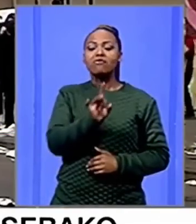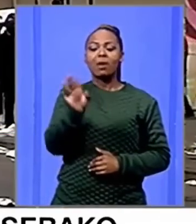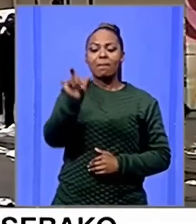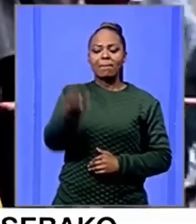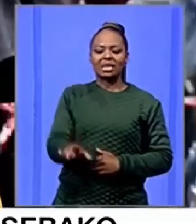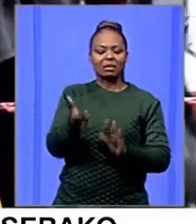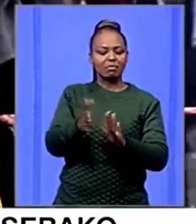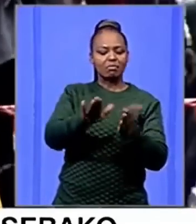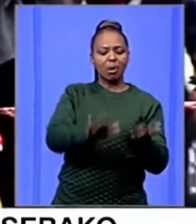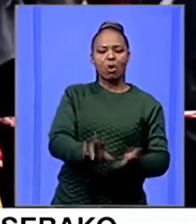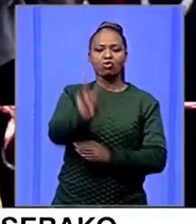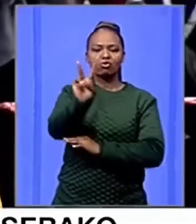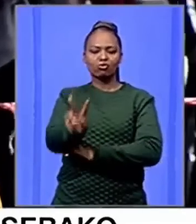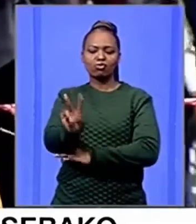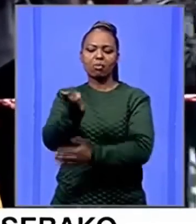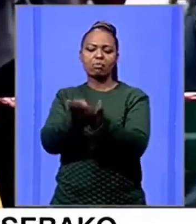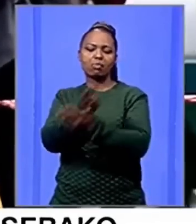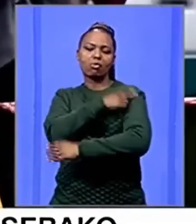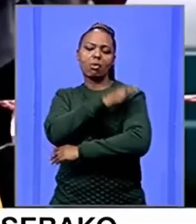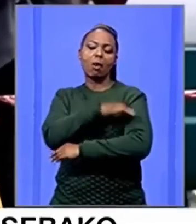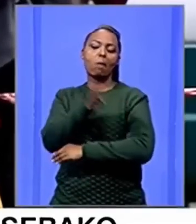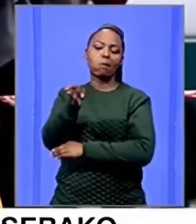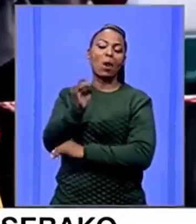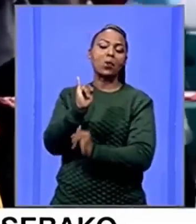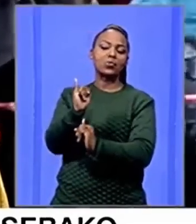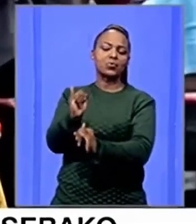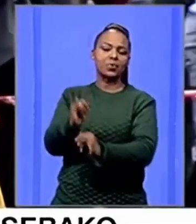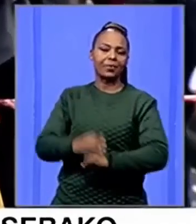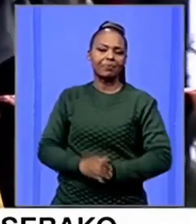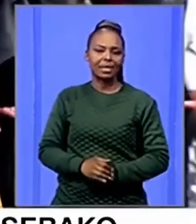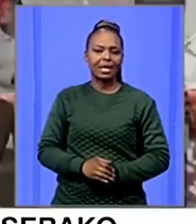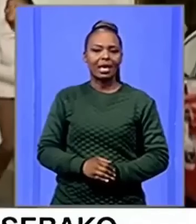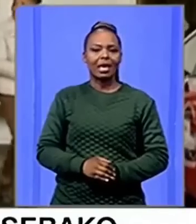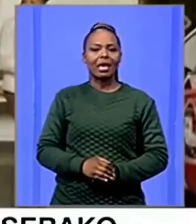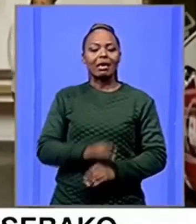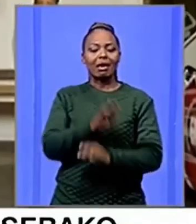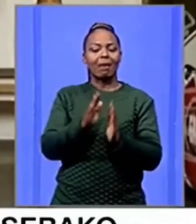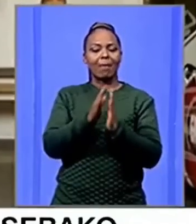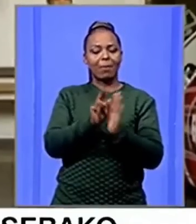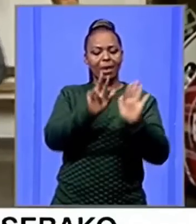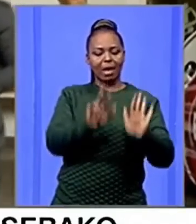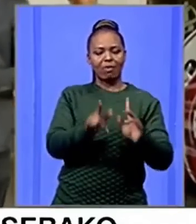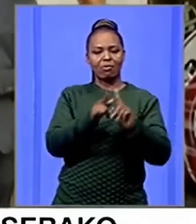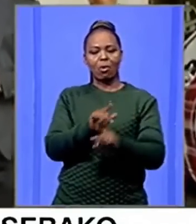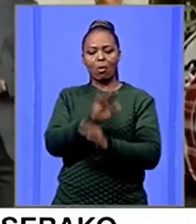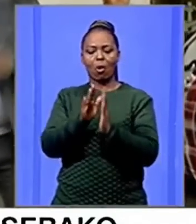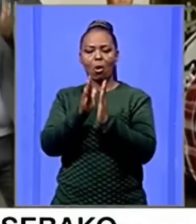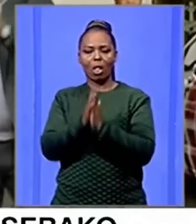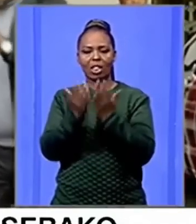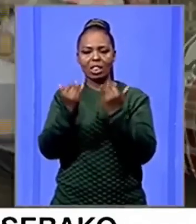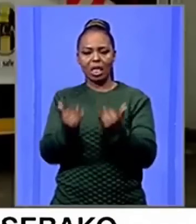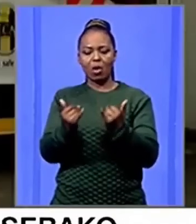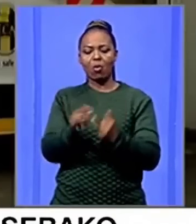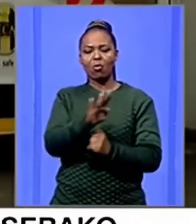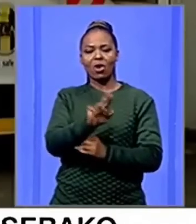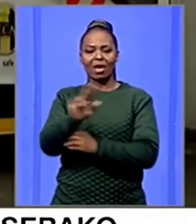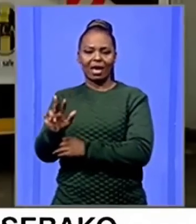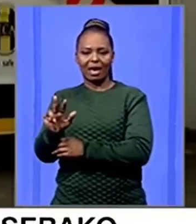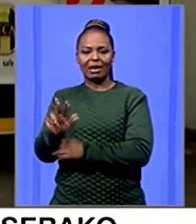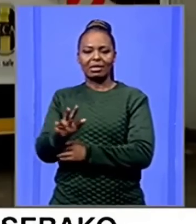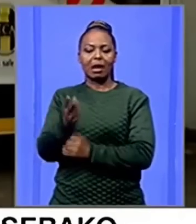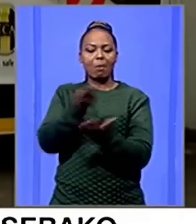ba le babedi ba le mo maemong a tlhobaetsang. Batho ba le robedi ba ba le 48 ba ba gobetseng ba santse ba